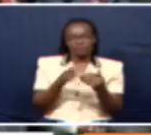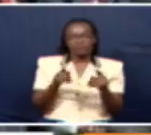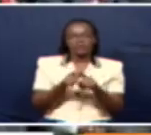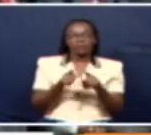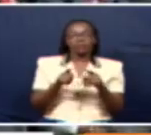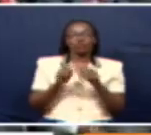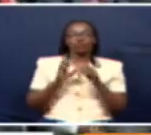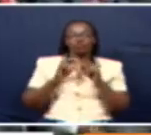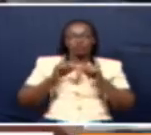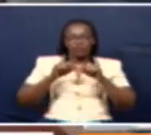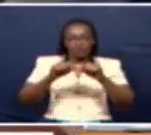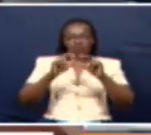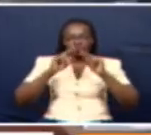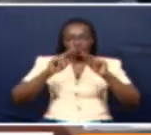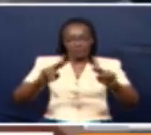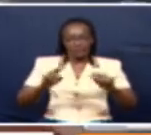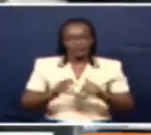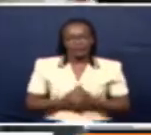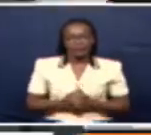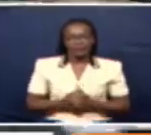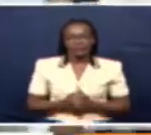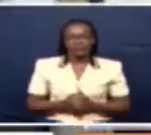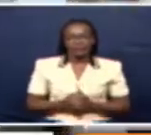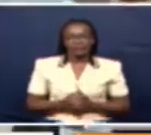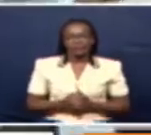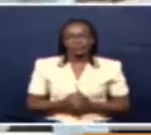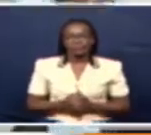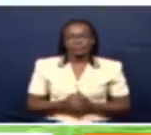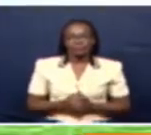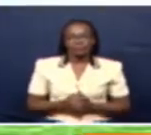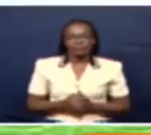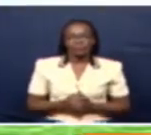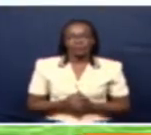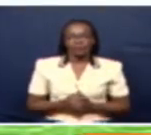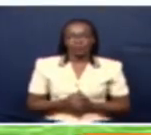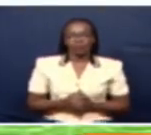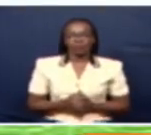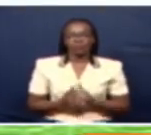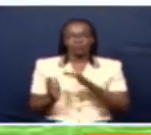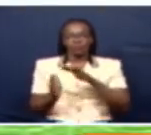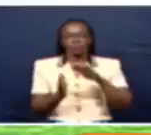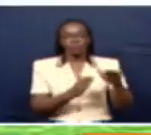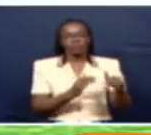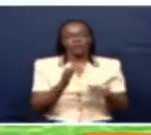Jackie Maribe, Monday Special.